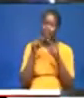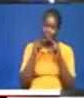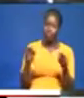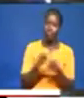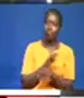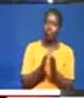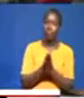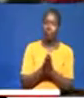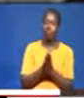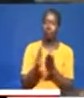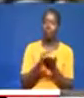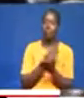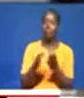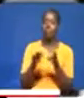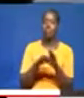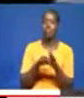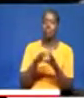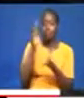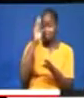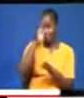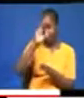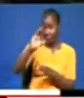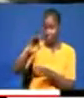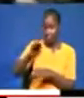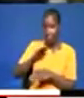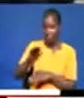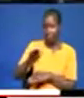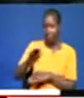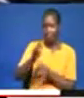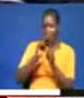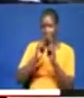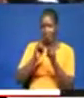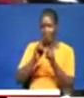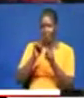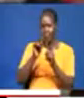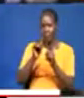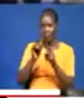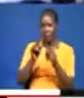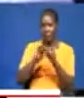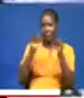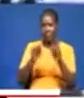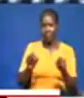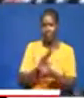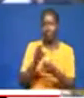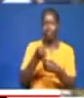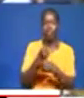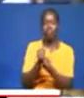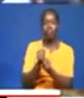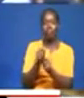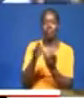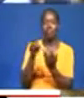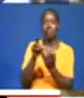Meanwhile, a section of members of the Bungoma County Assembly is questioning the rationale used by political formations to nominate